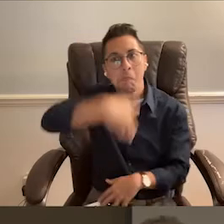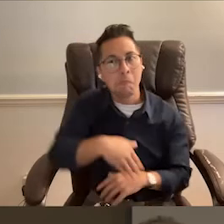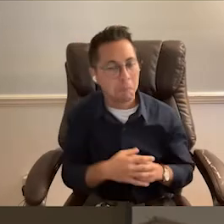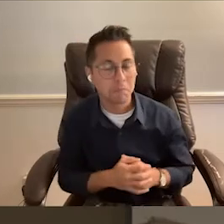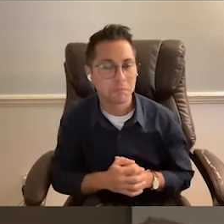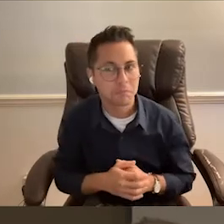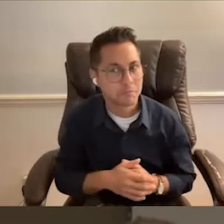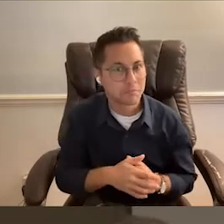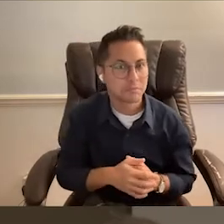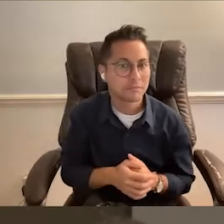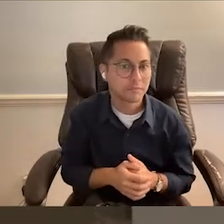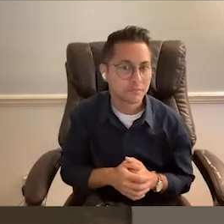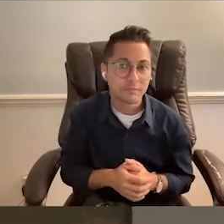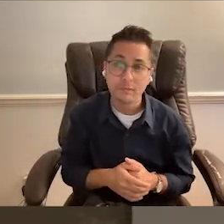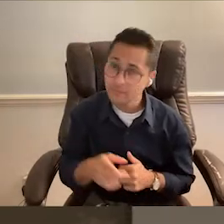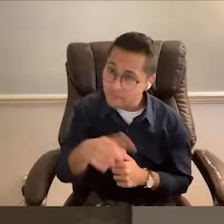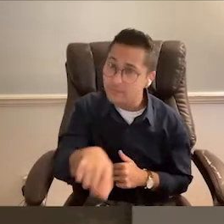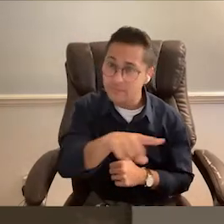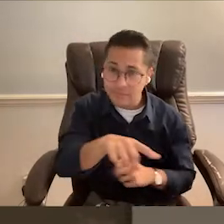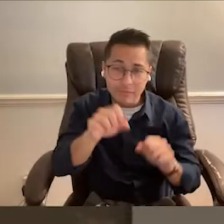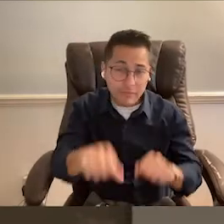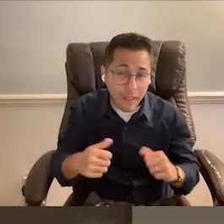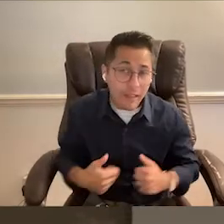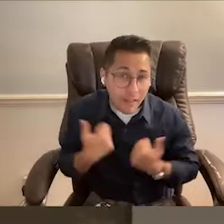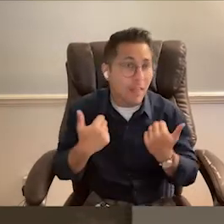never know it. And so,